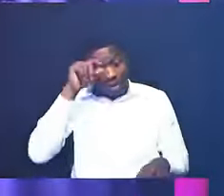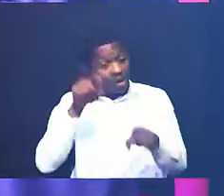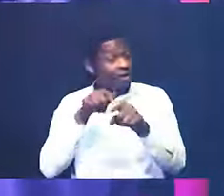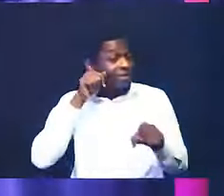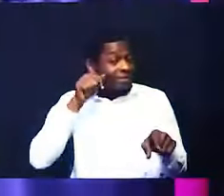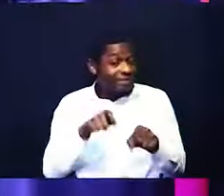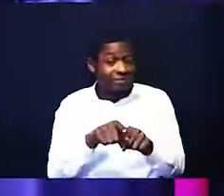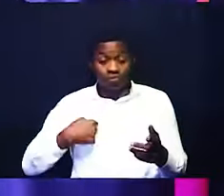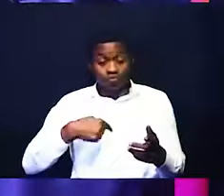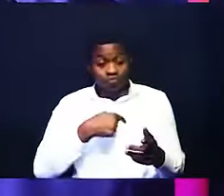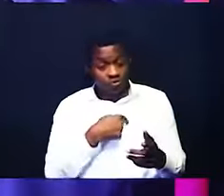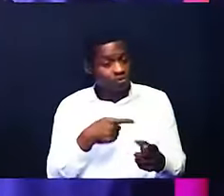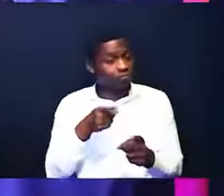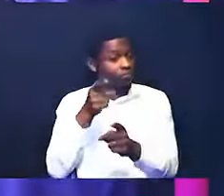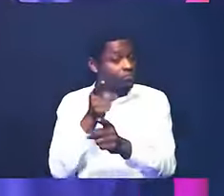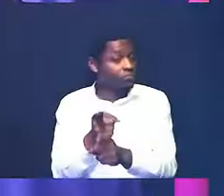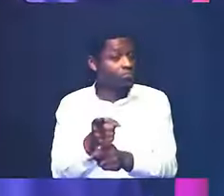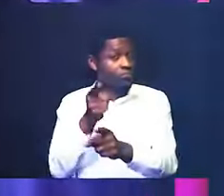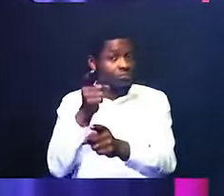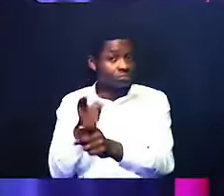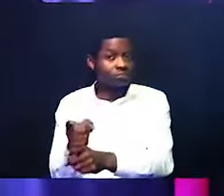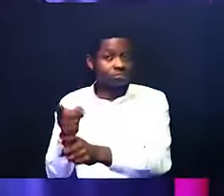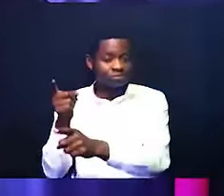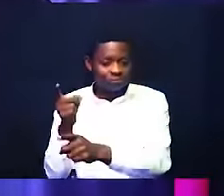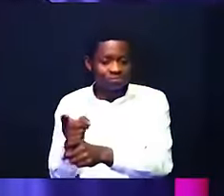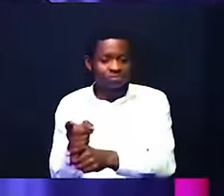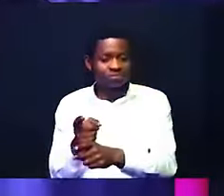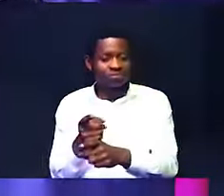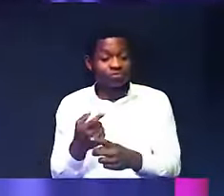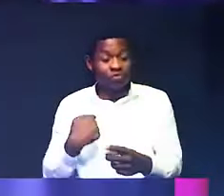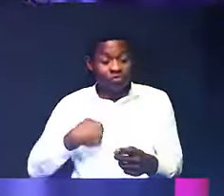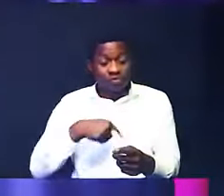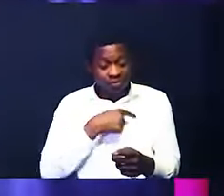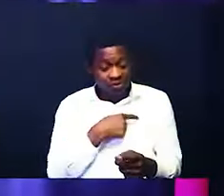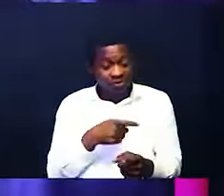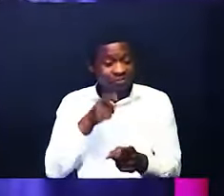nom. We are often consistently inconsistent.